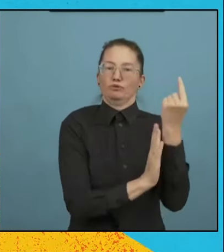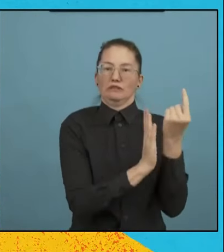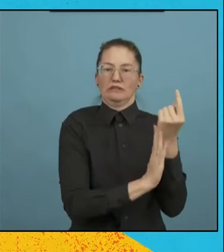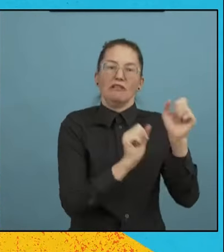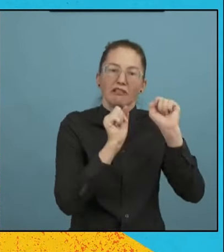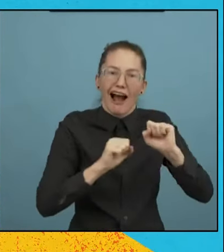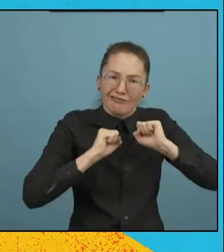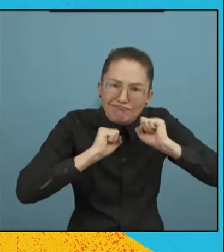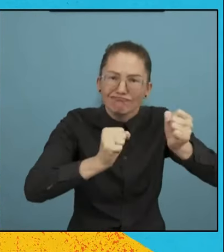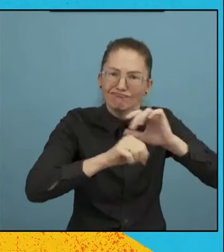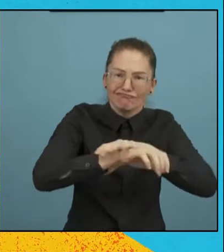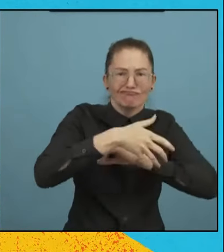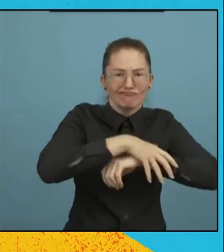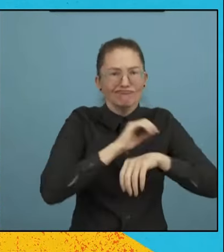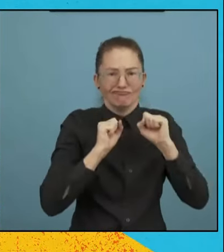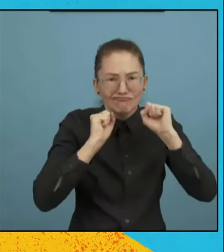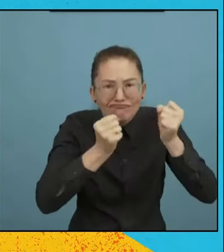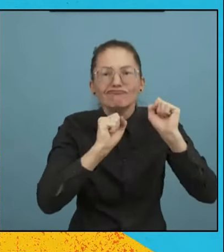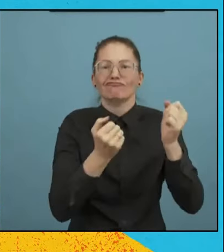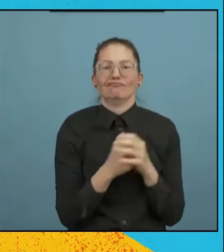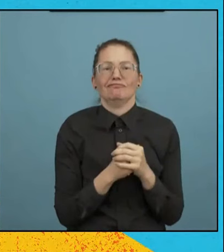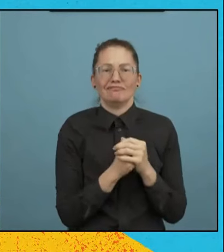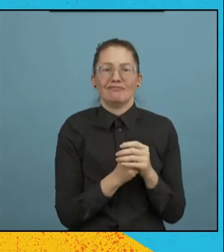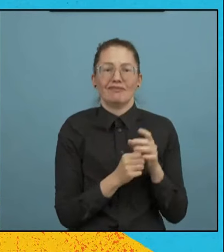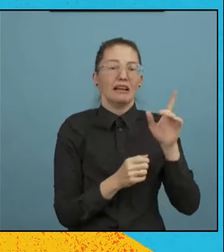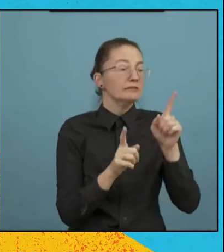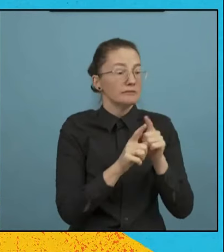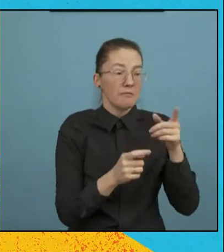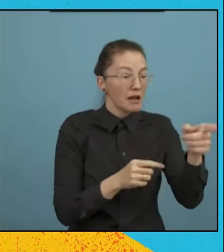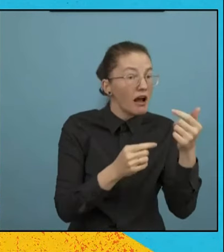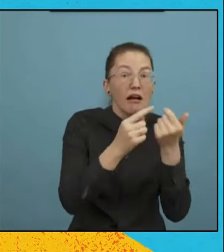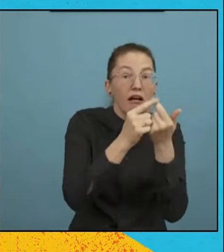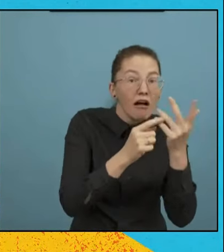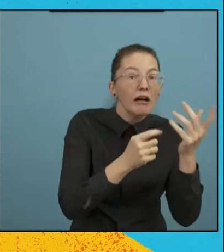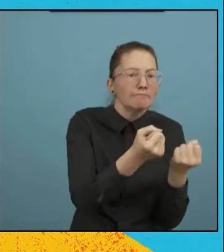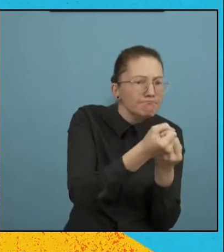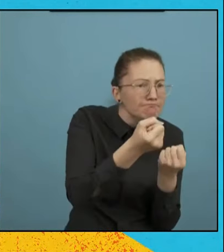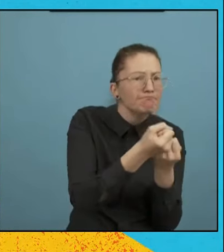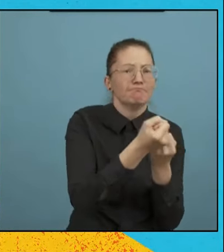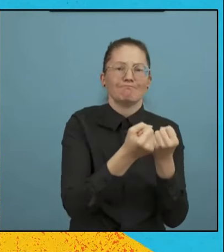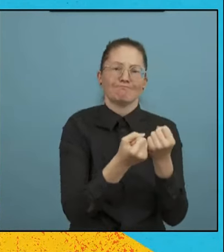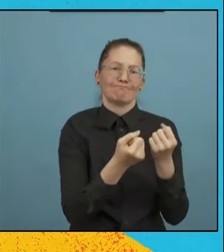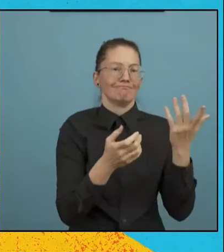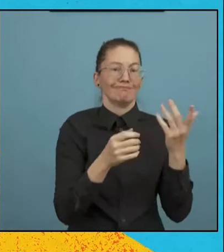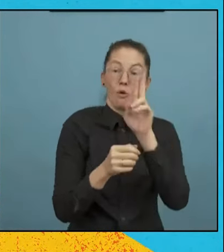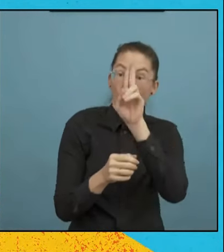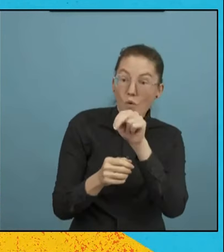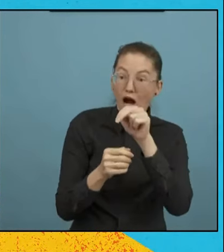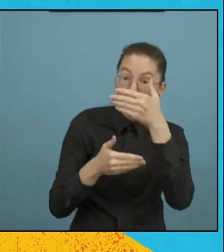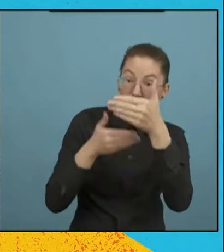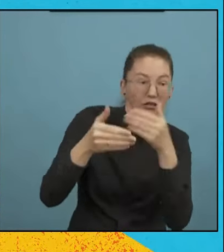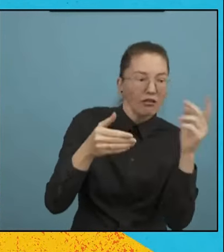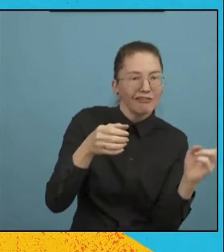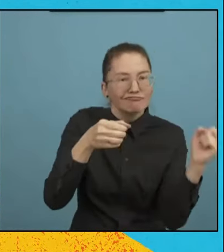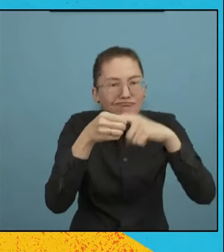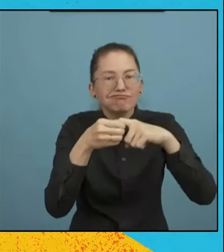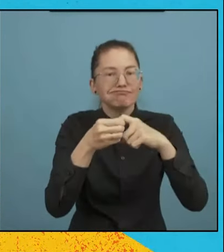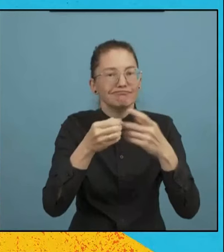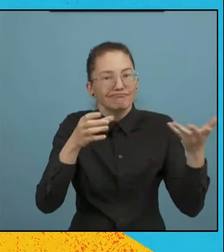own have been working to support the children's meaningful participation in several UN processes, including the UN